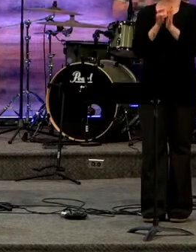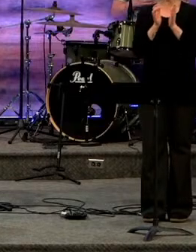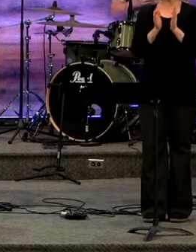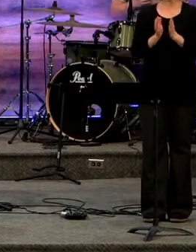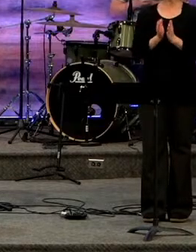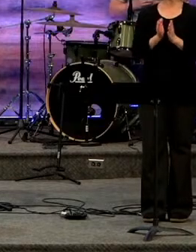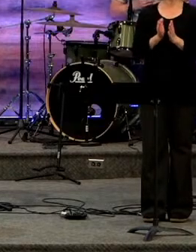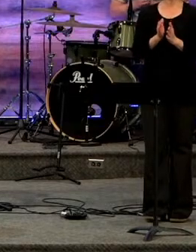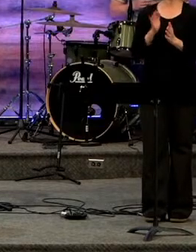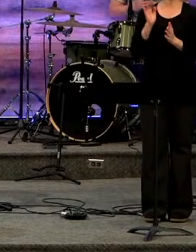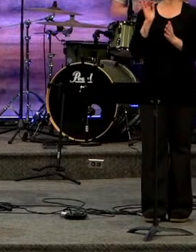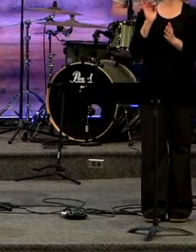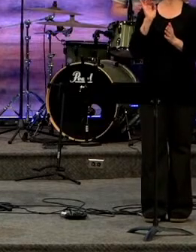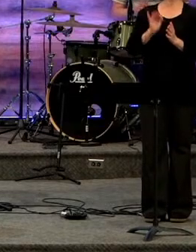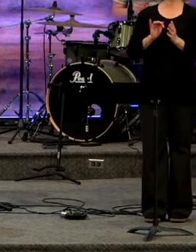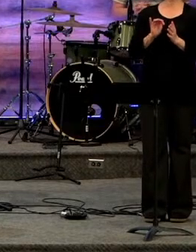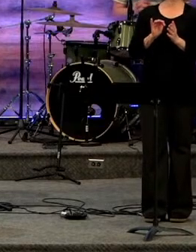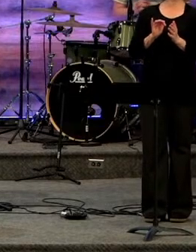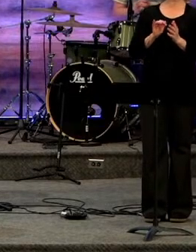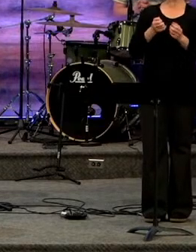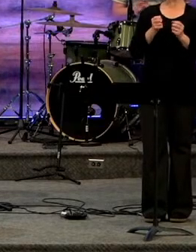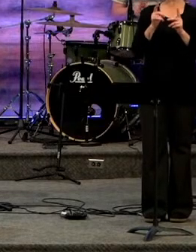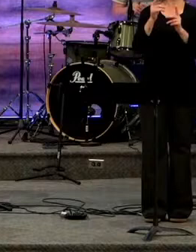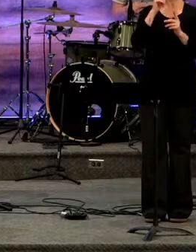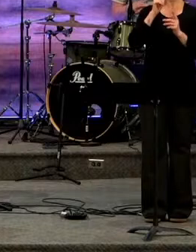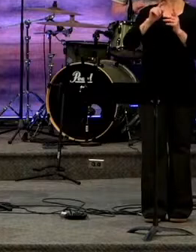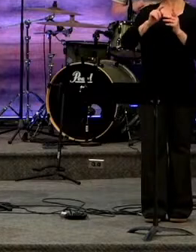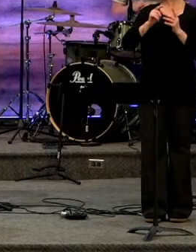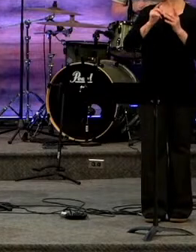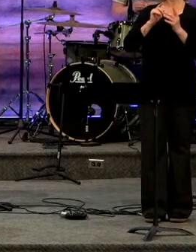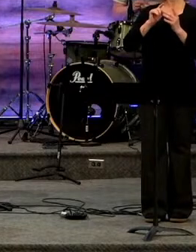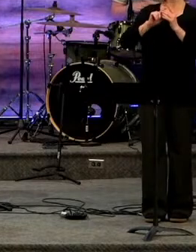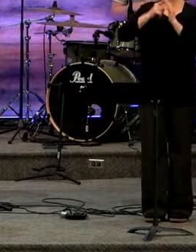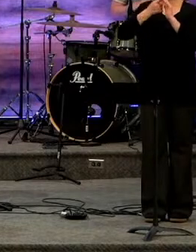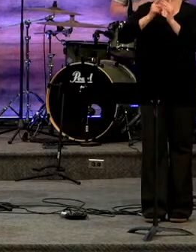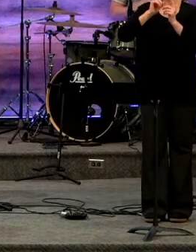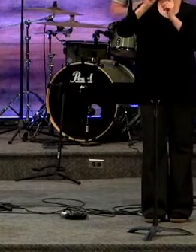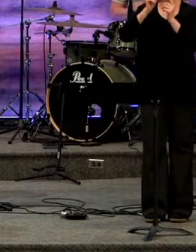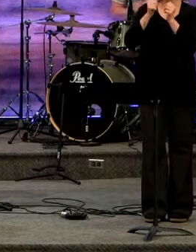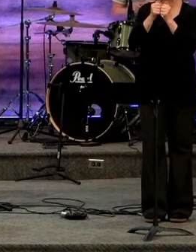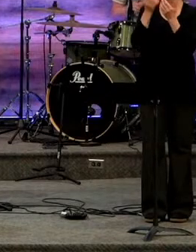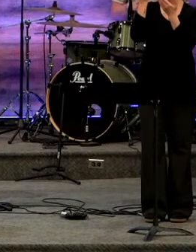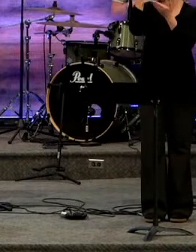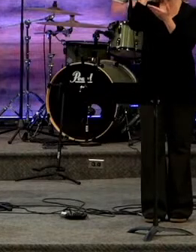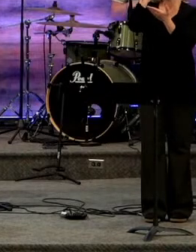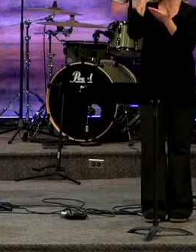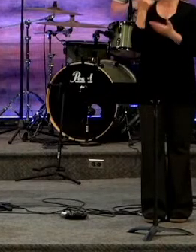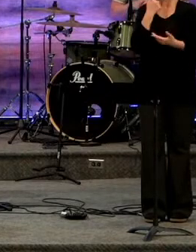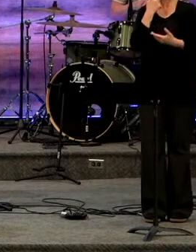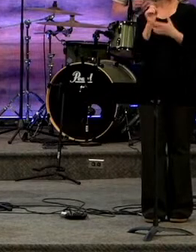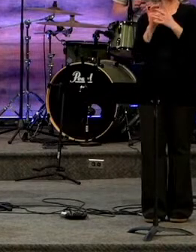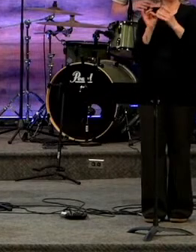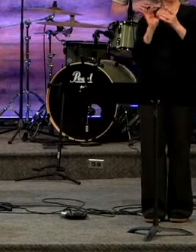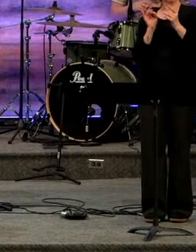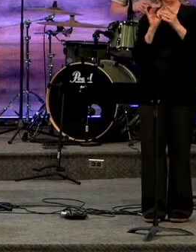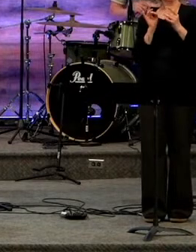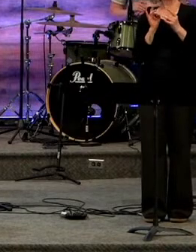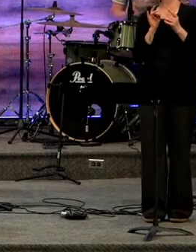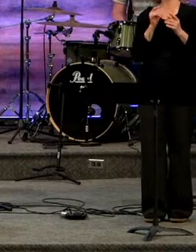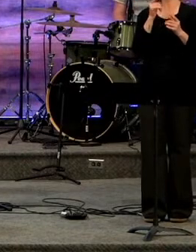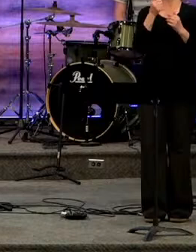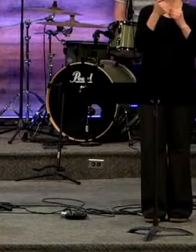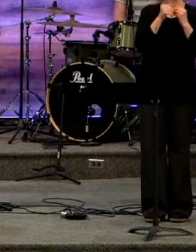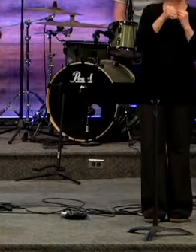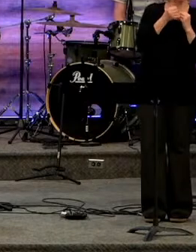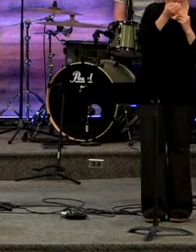that conversation with God that we talked about. You could pray while you're taking the bread and the juice, Jesus,